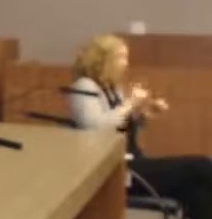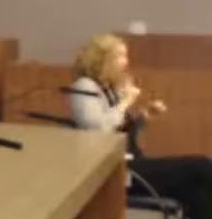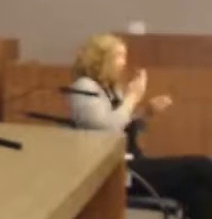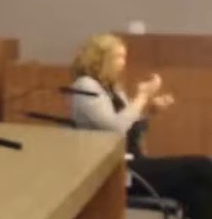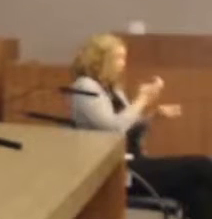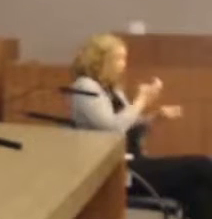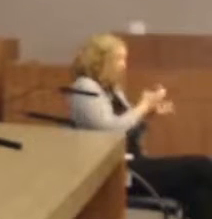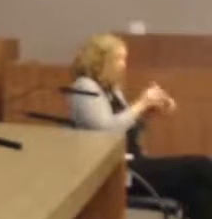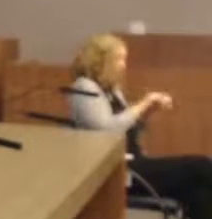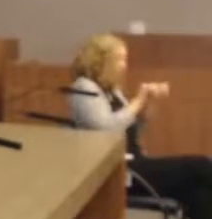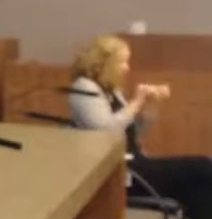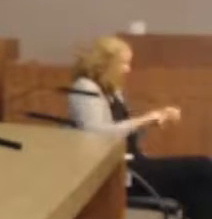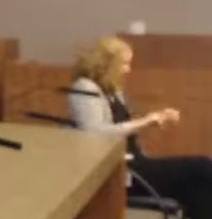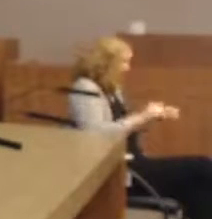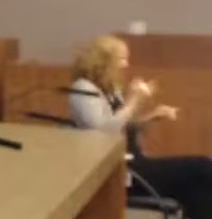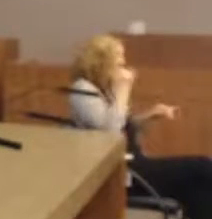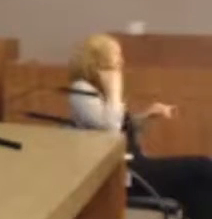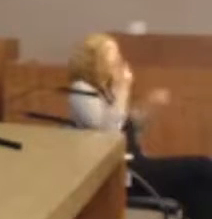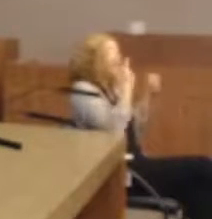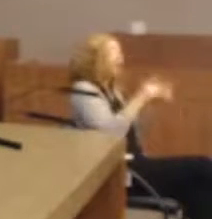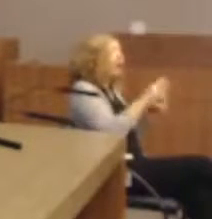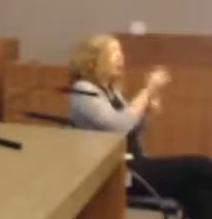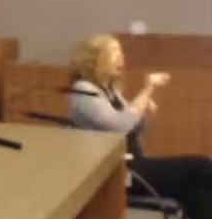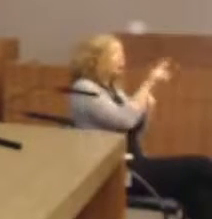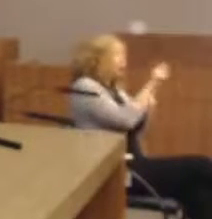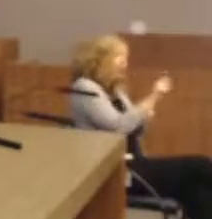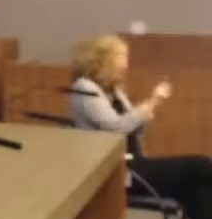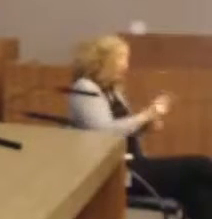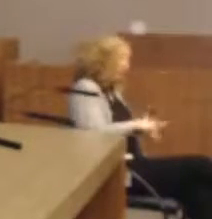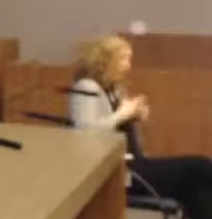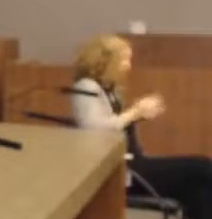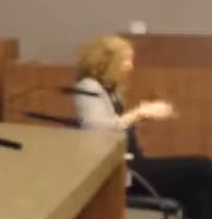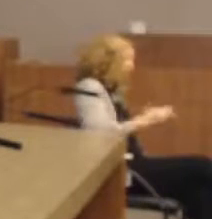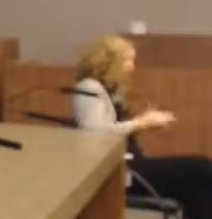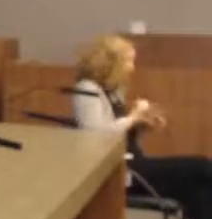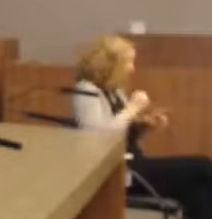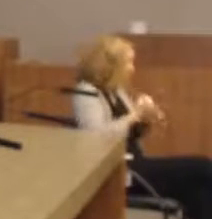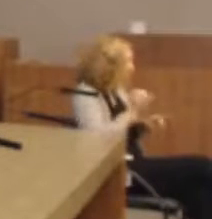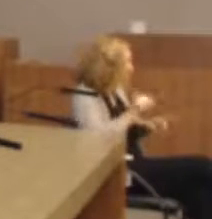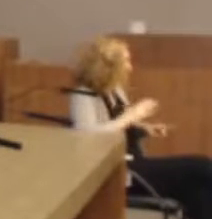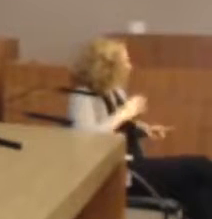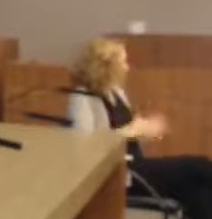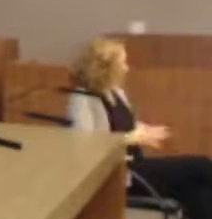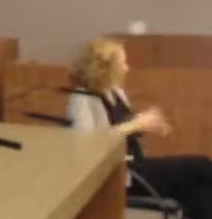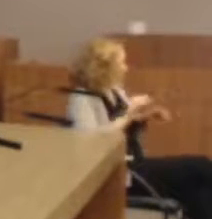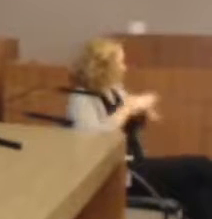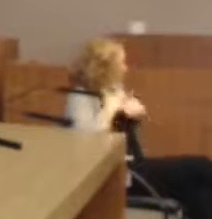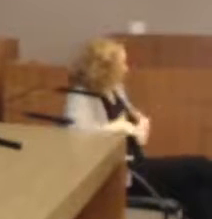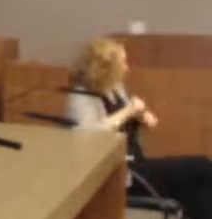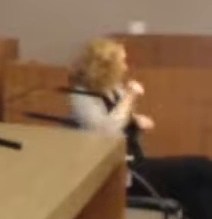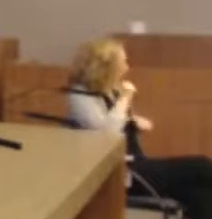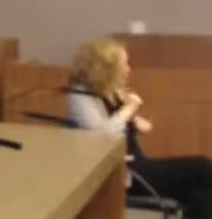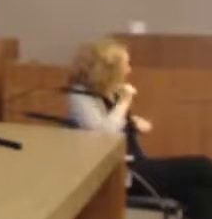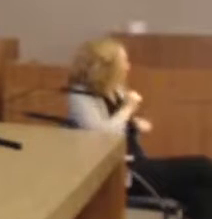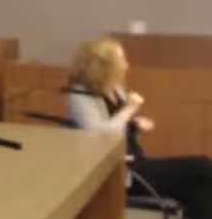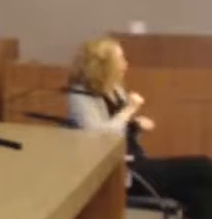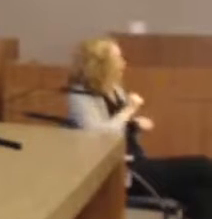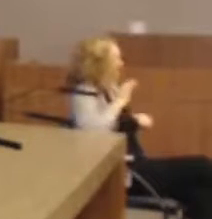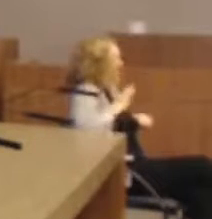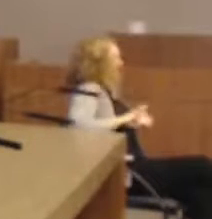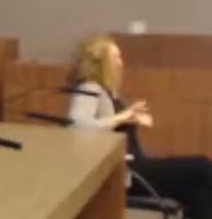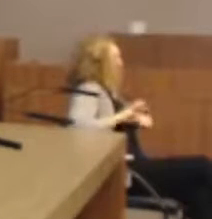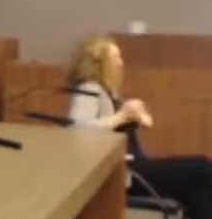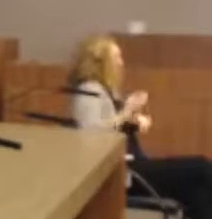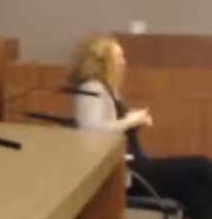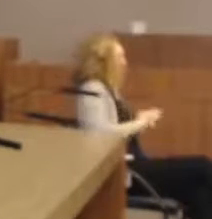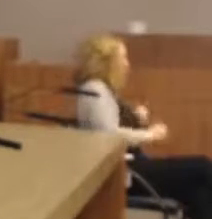happen very rarely when we are actually in a life and death situation, that's okay. The benefit outweighs the risk. It's